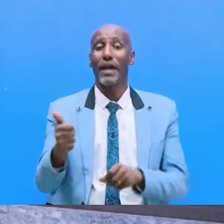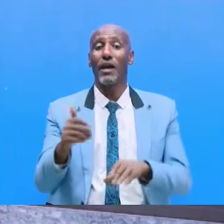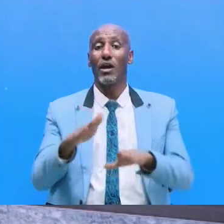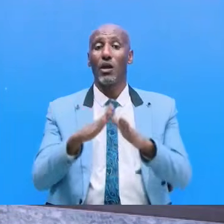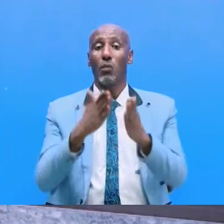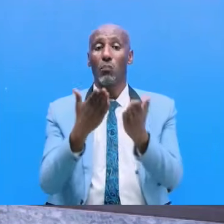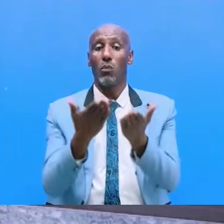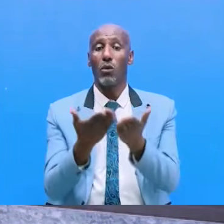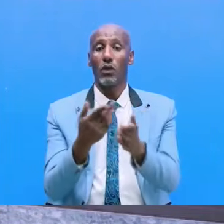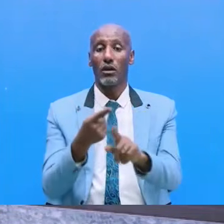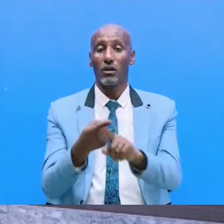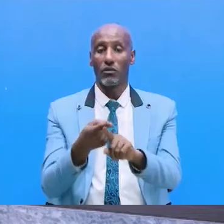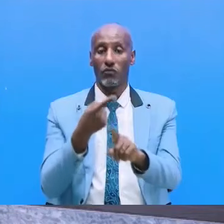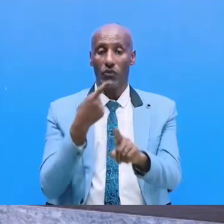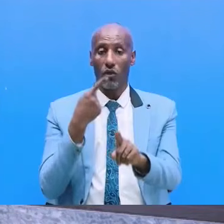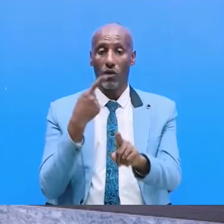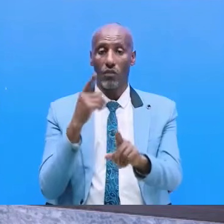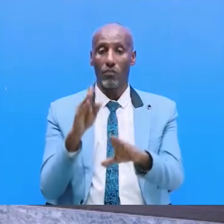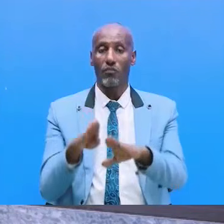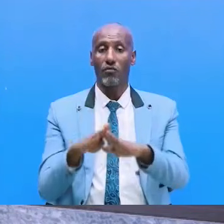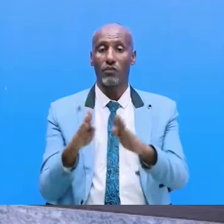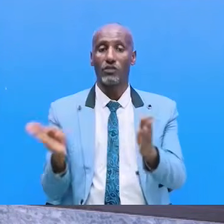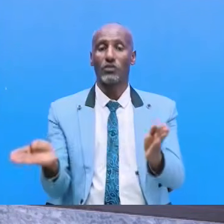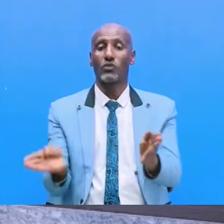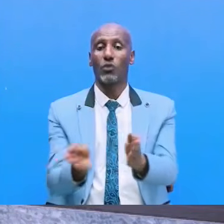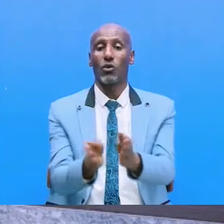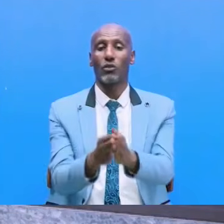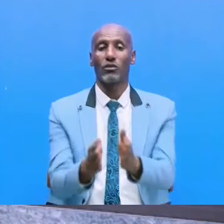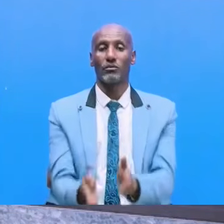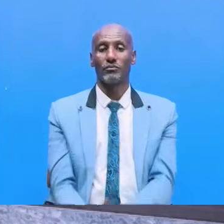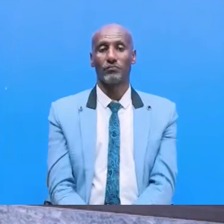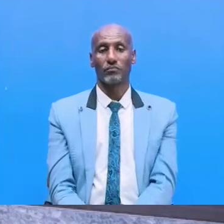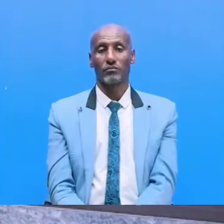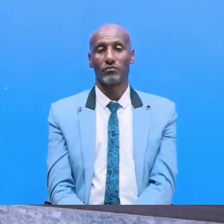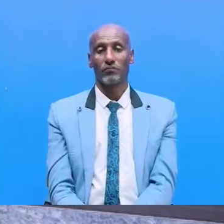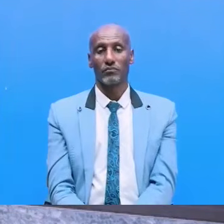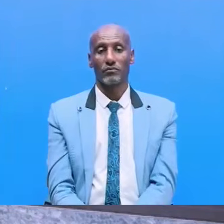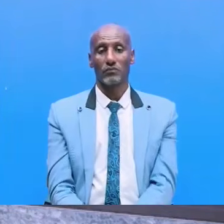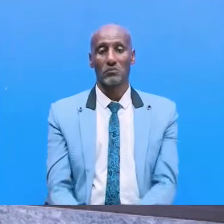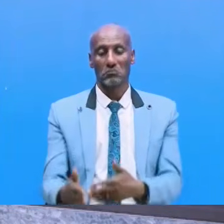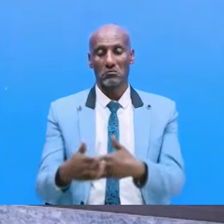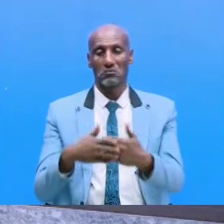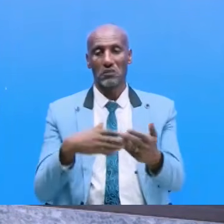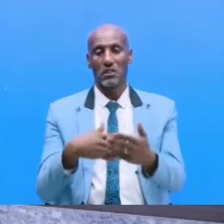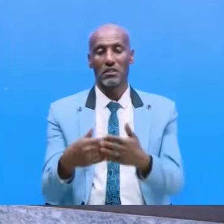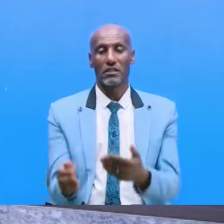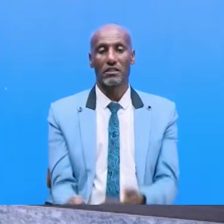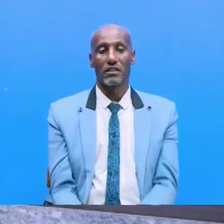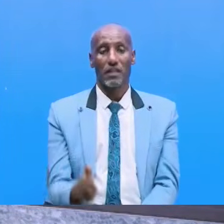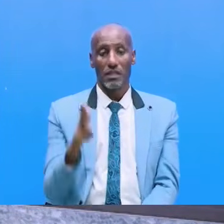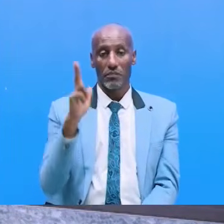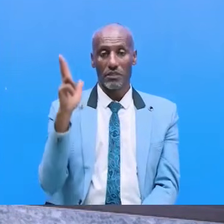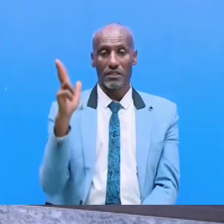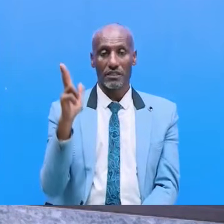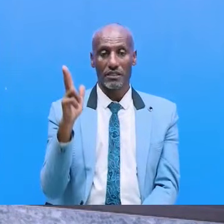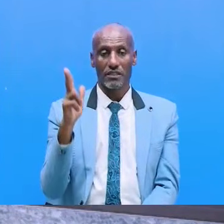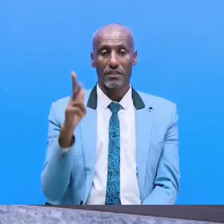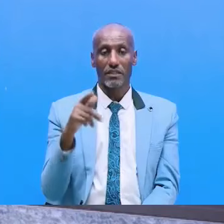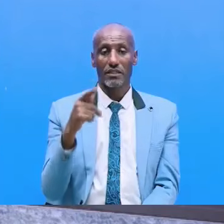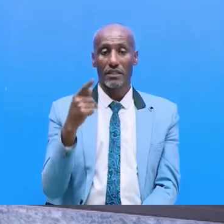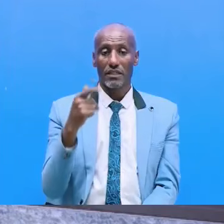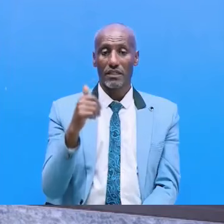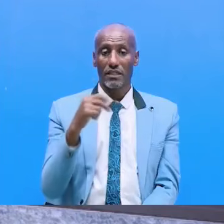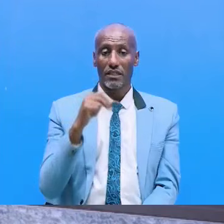a store. We bought a book from store. Easy. And question number 3. He found